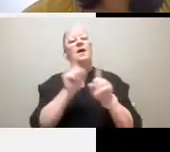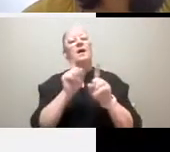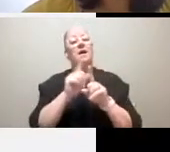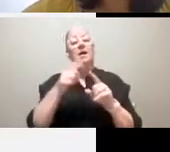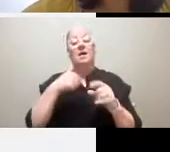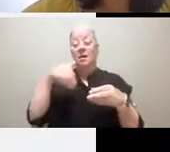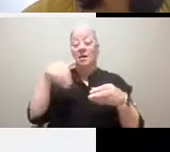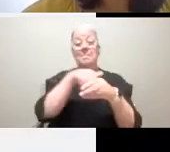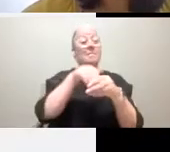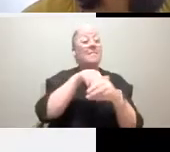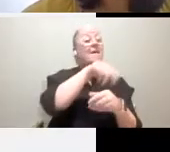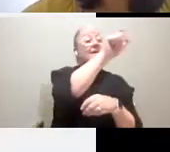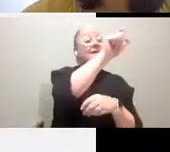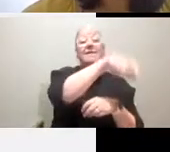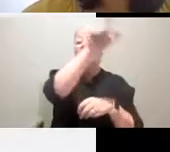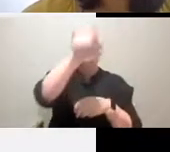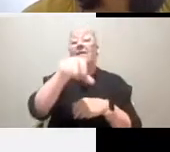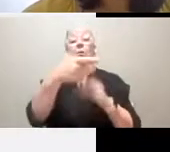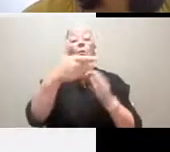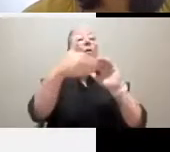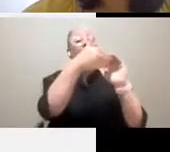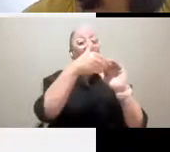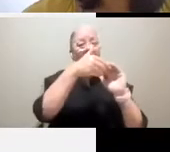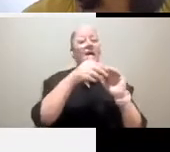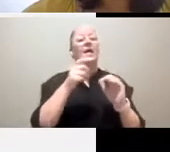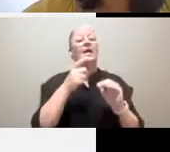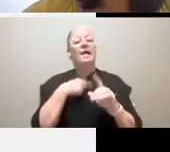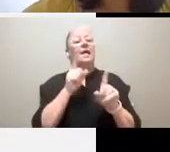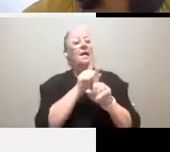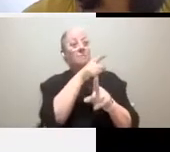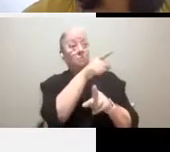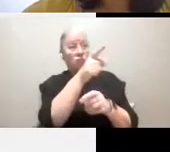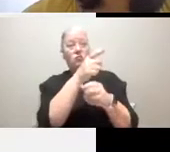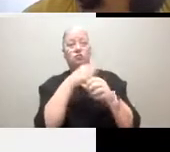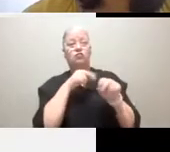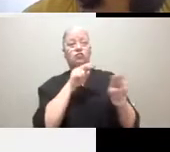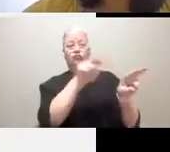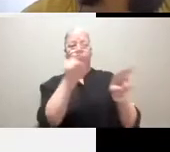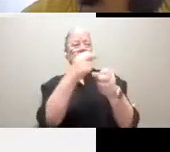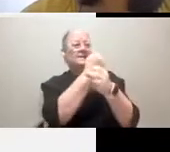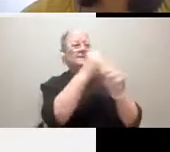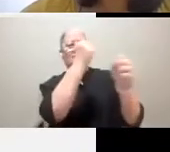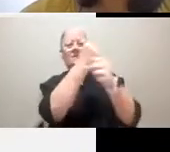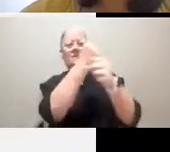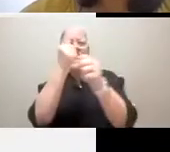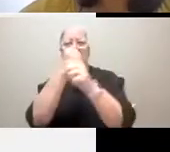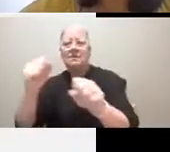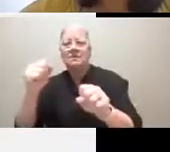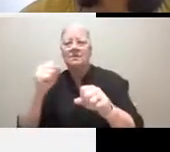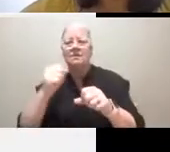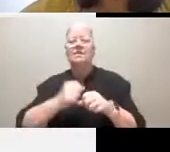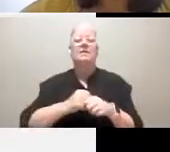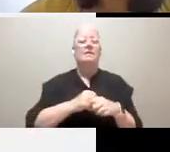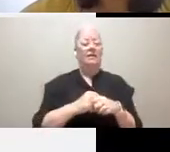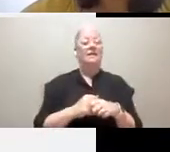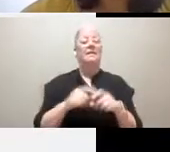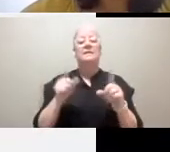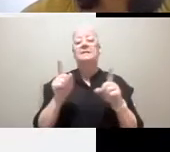our members are protected. Of course, when we like writing reports, when we are taking photographs, we ensure that we don't